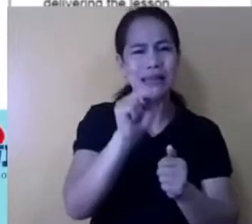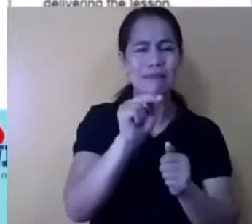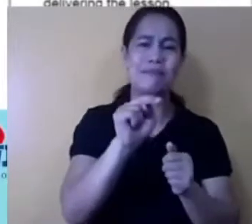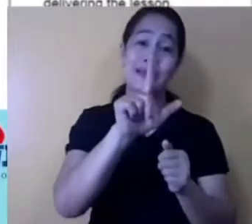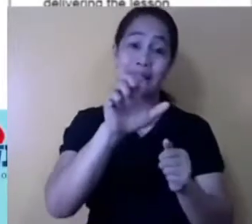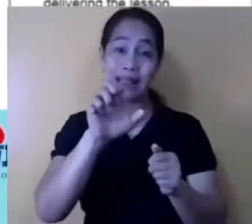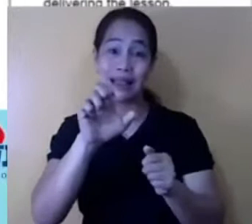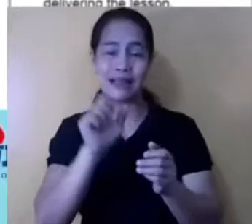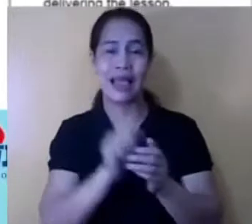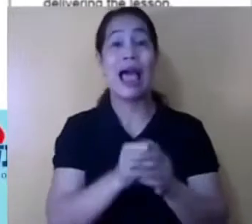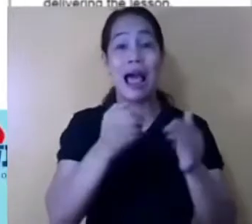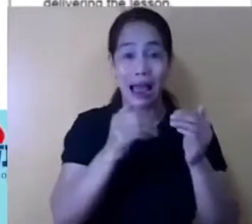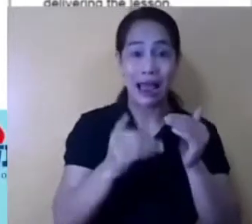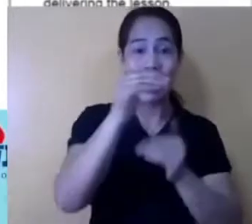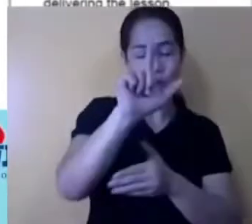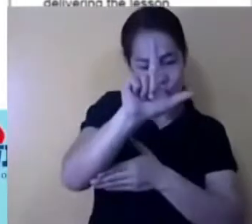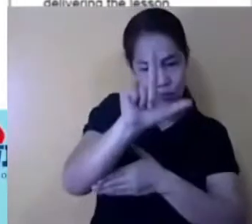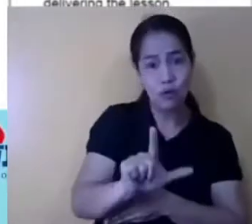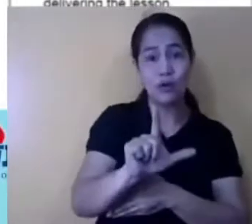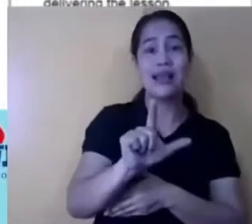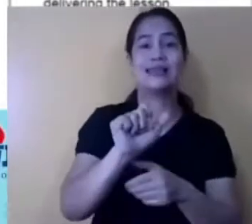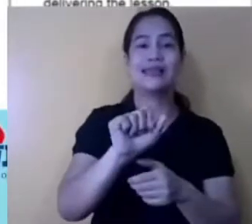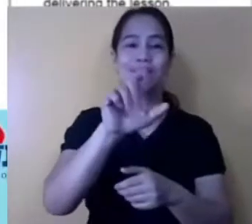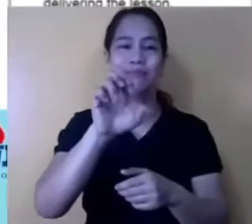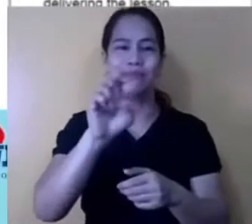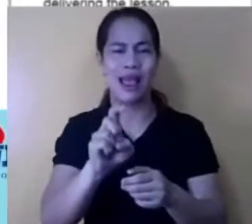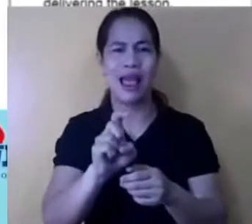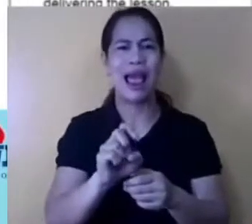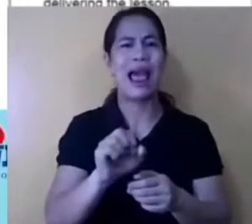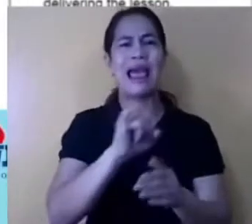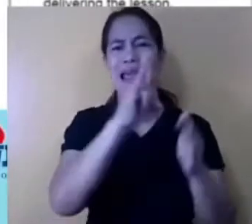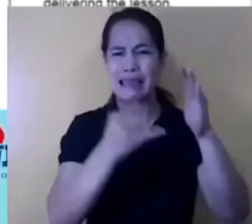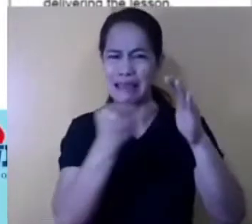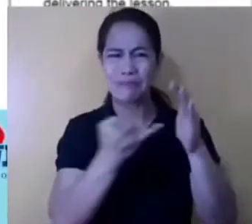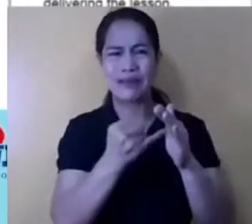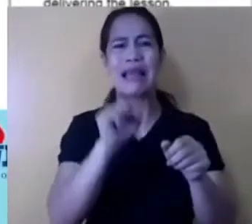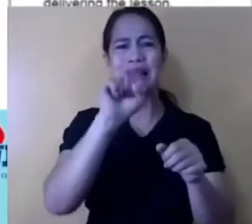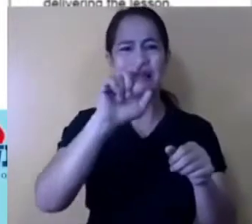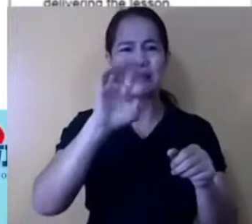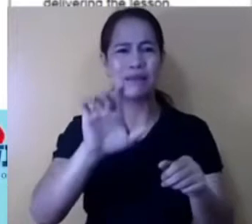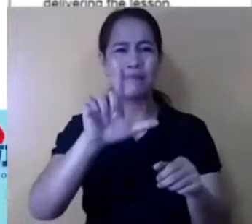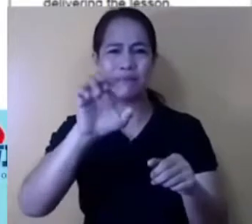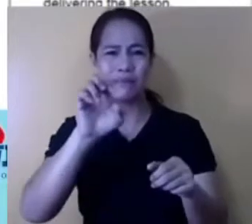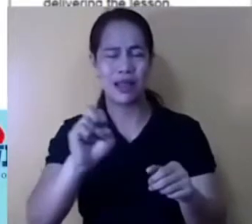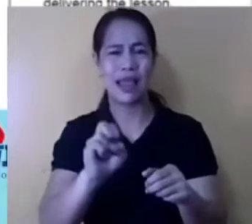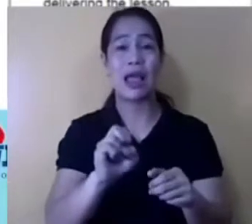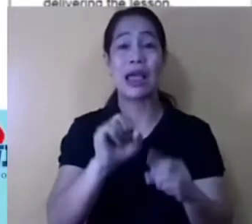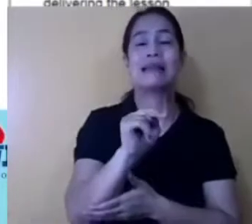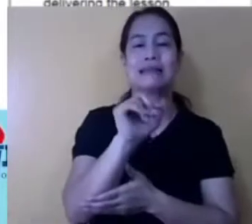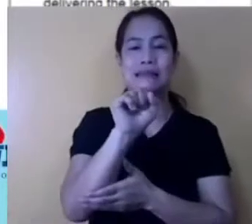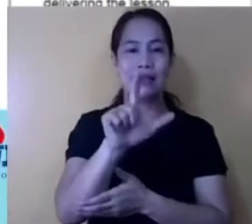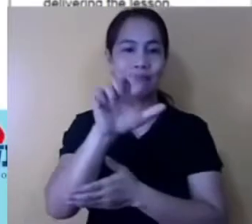advanced low sub-level, intermediate high sub-level, and intermediate mid